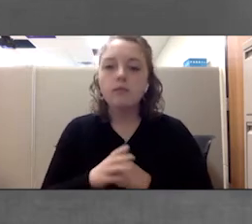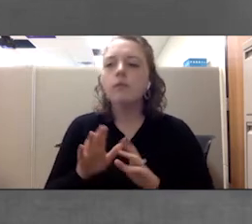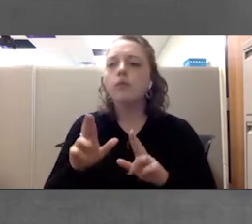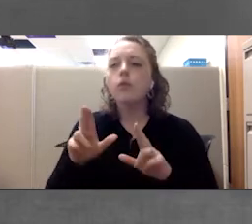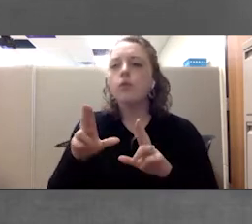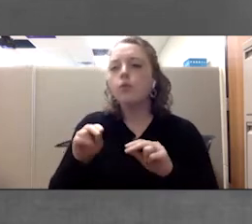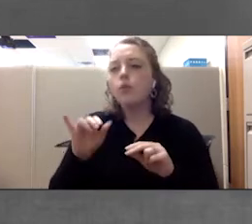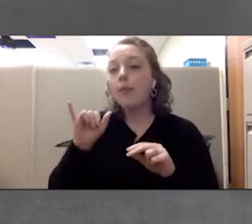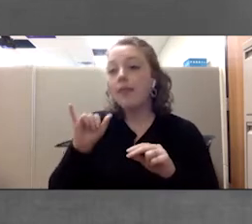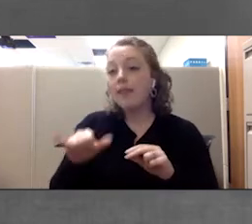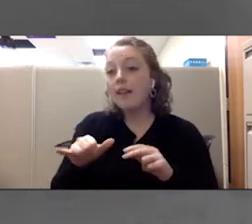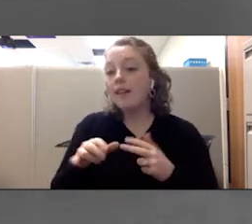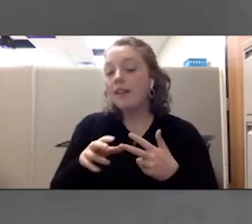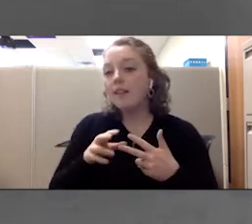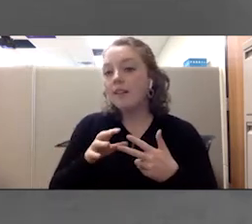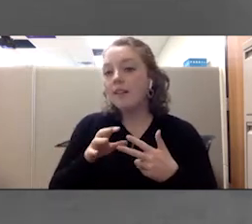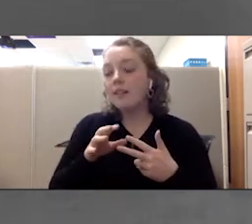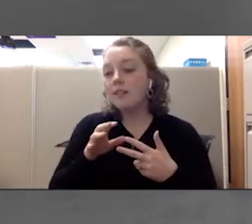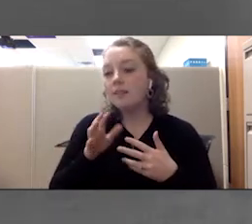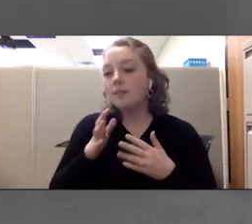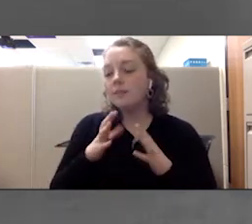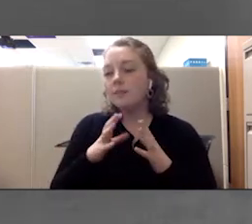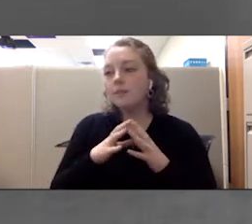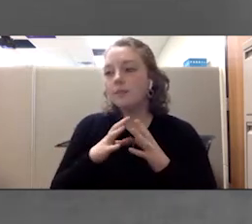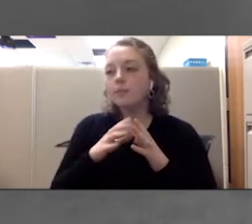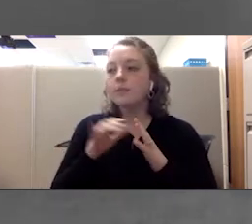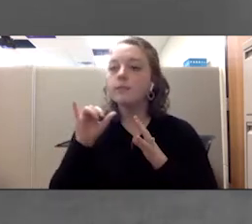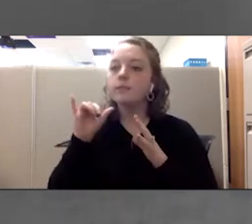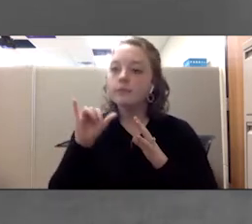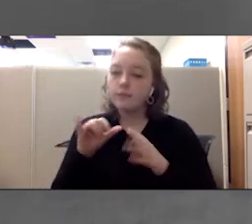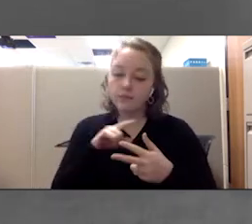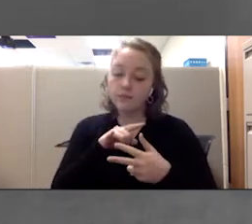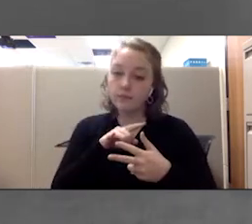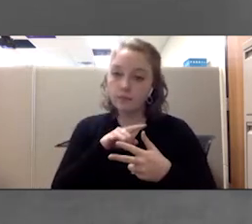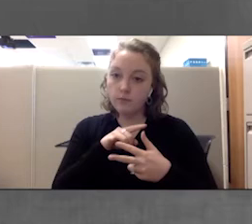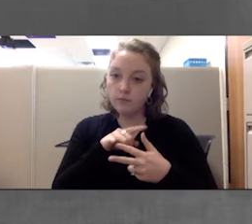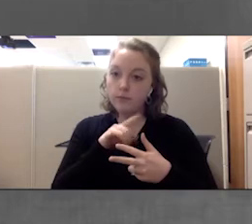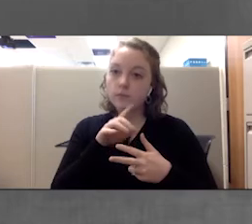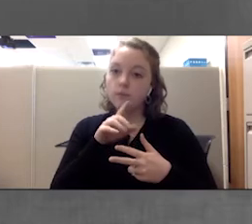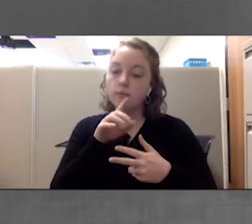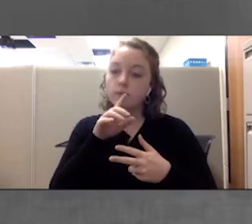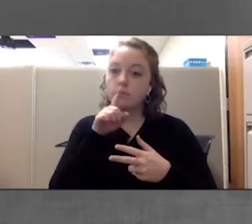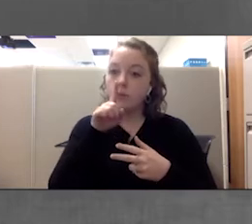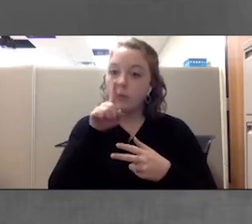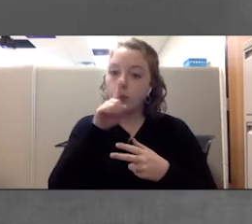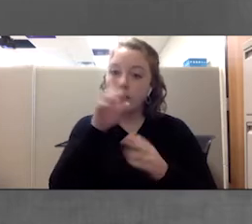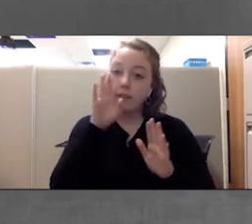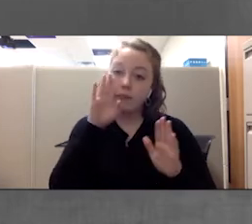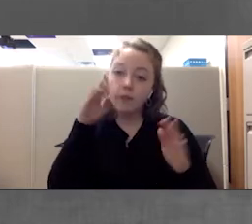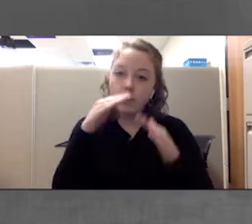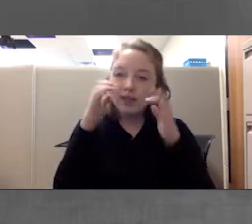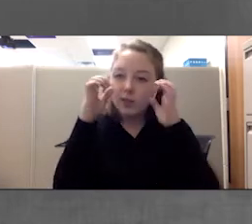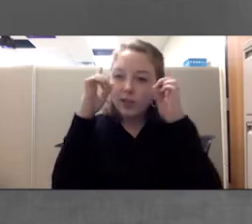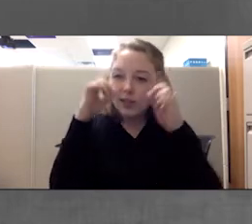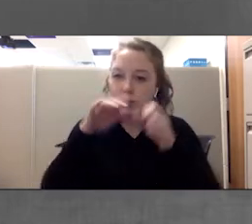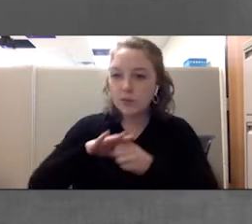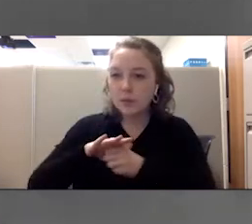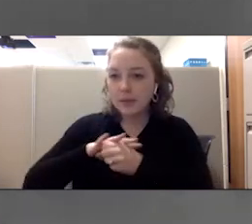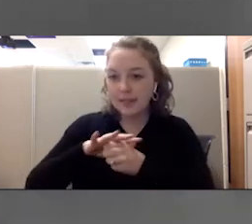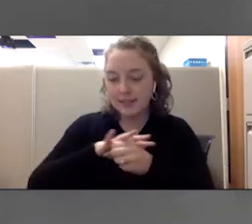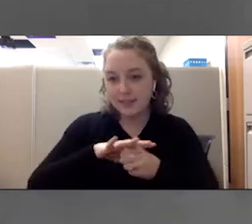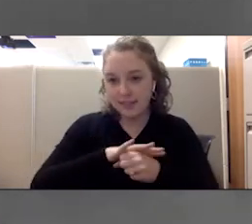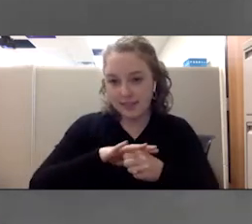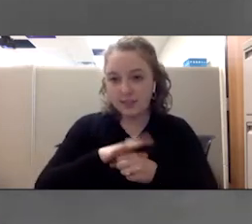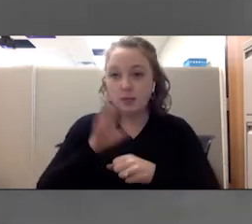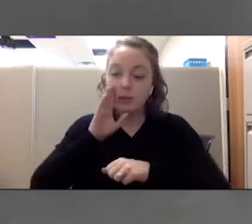number 2 is that's kind of also addressing a lot of those educational spaces as well. So you're